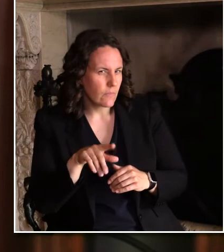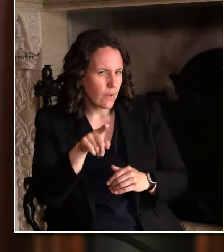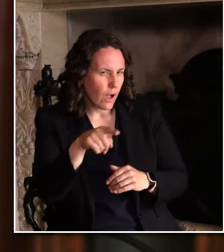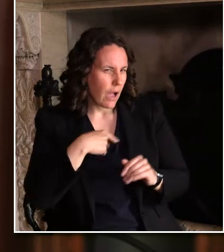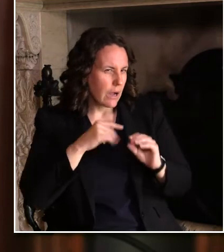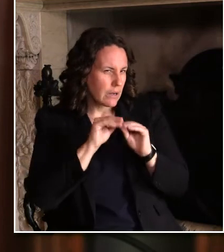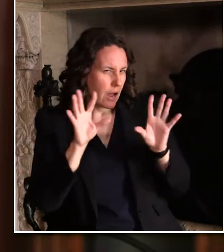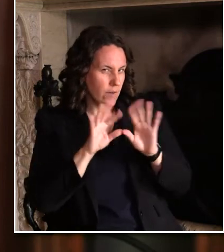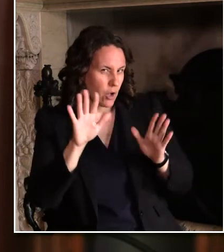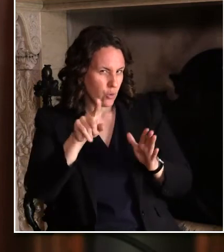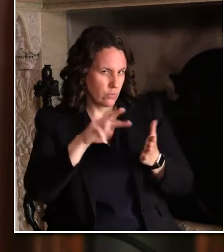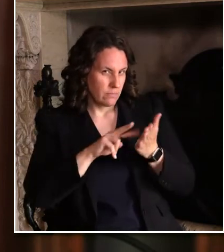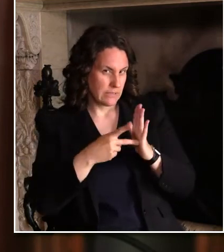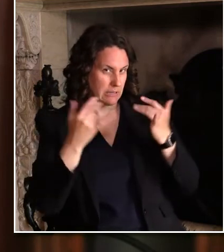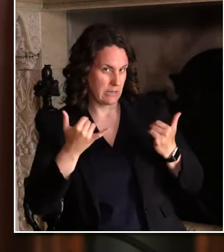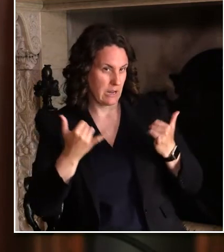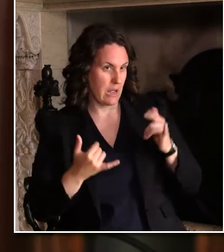at Home?